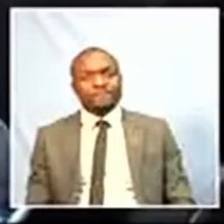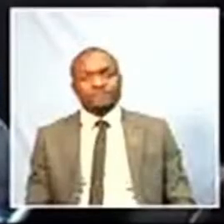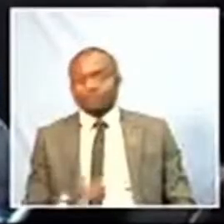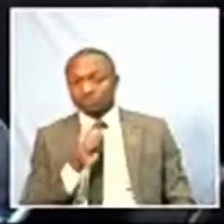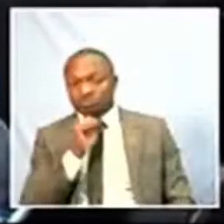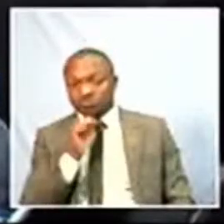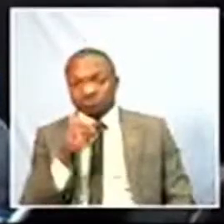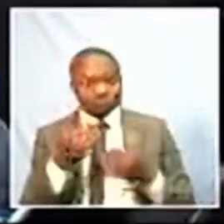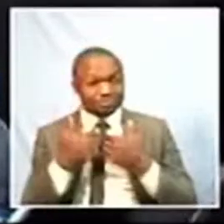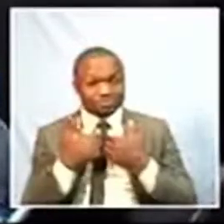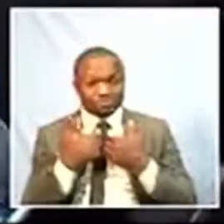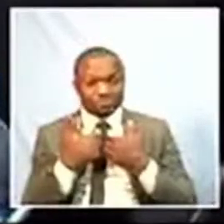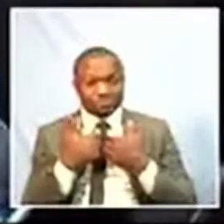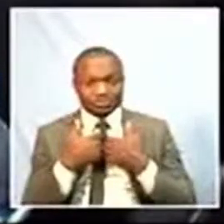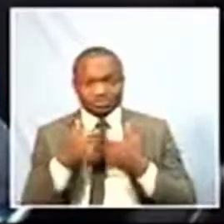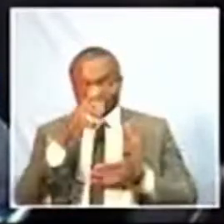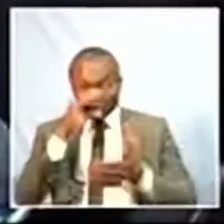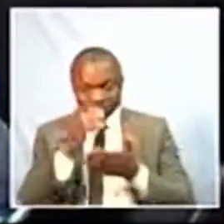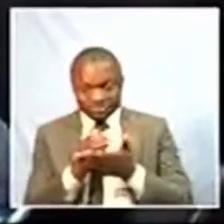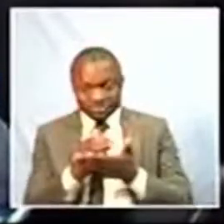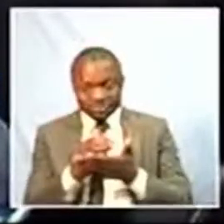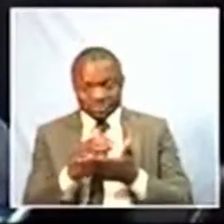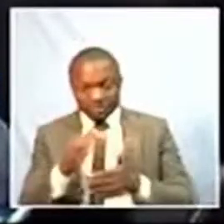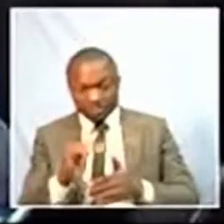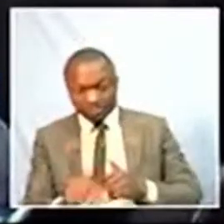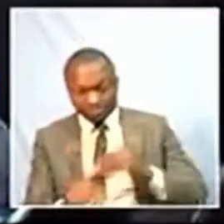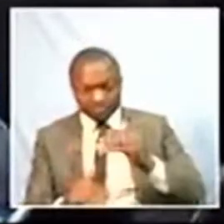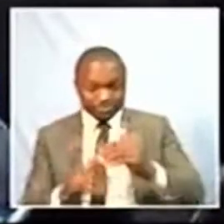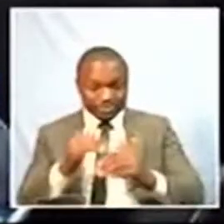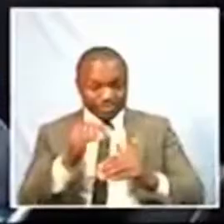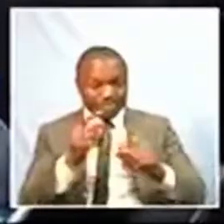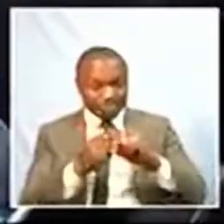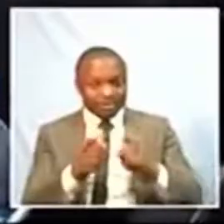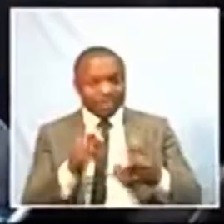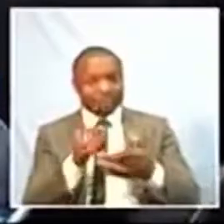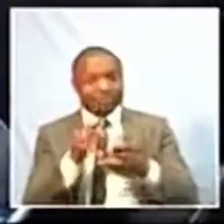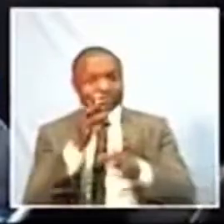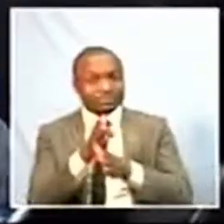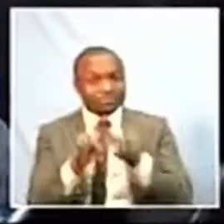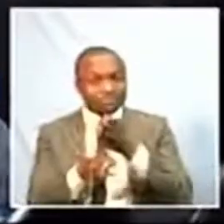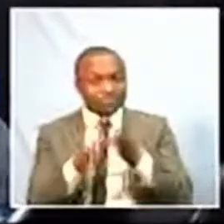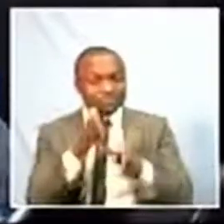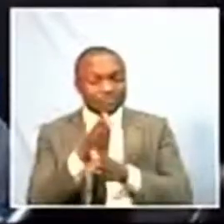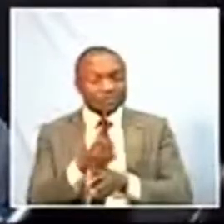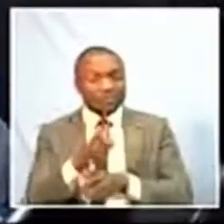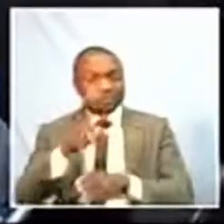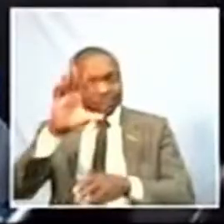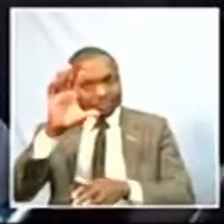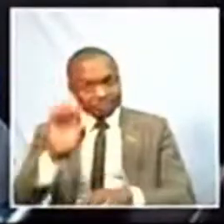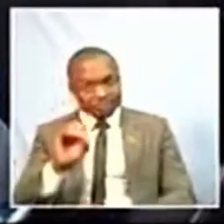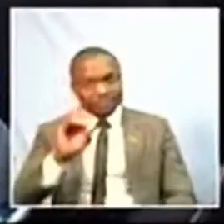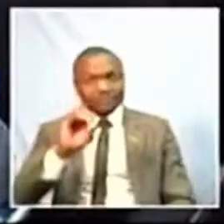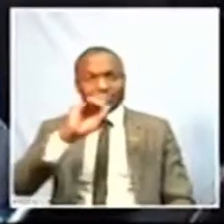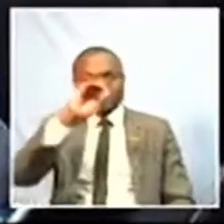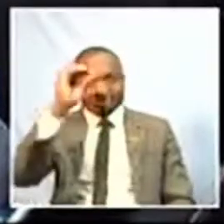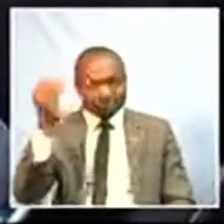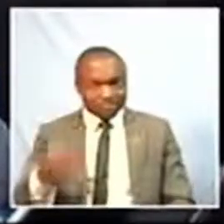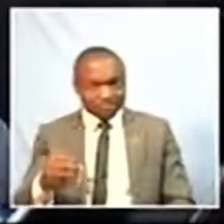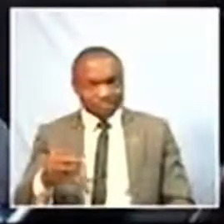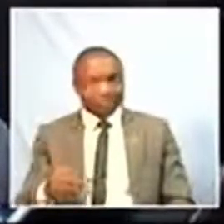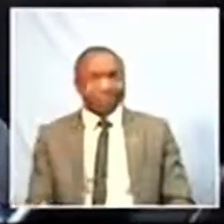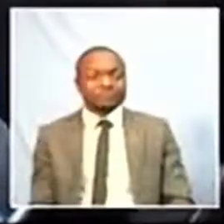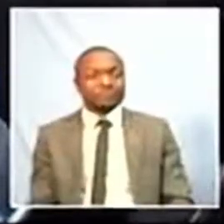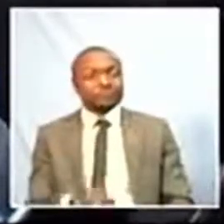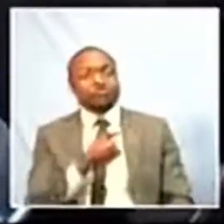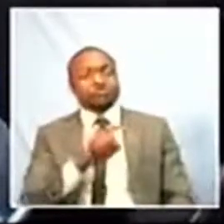some concrete steps, and yet this structure was constructed at least up to 50%. So